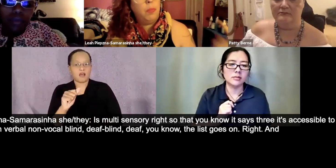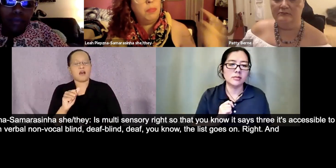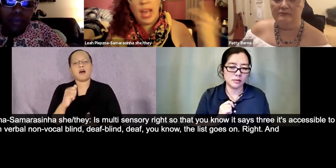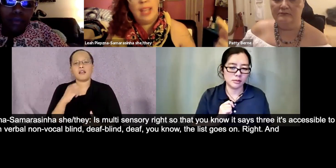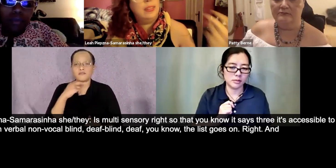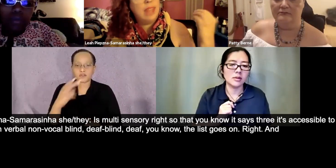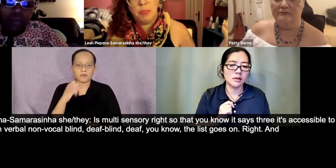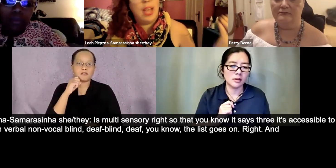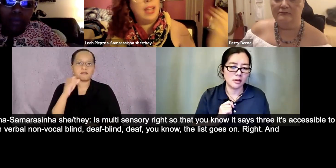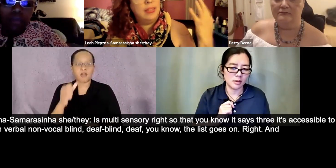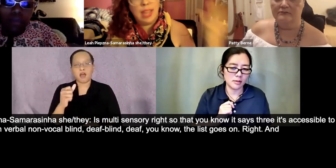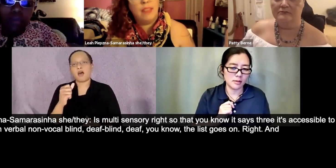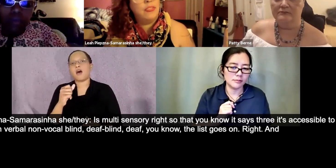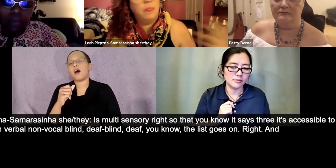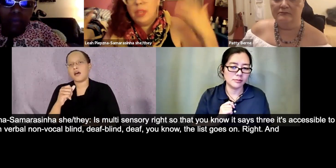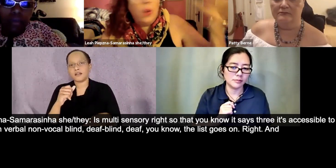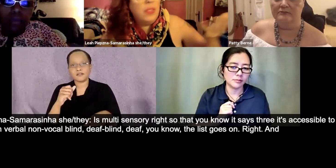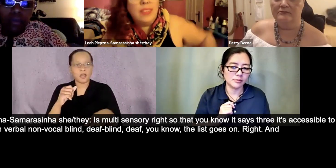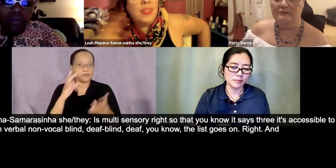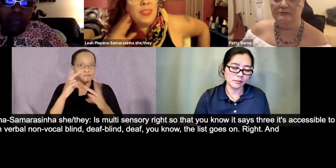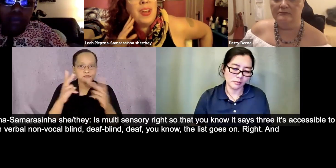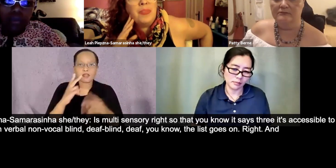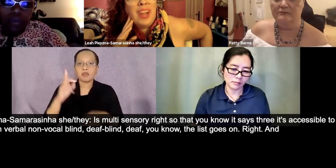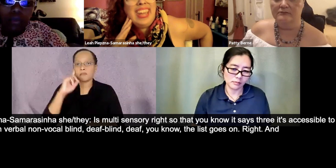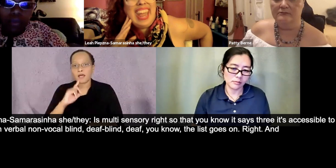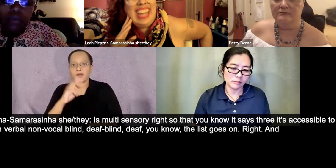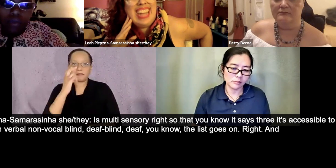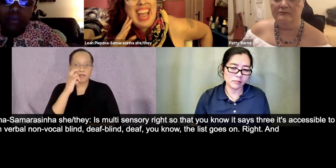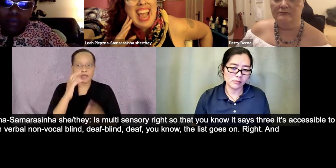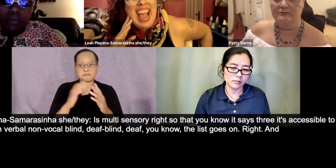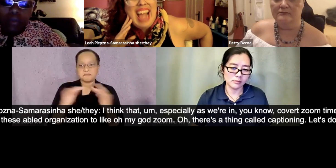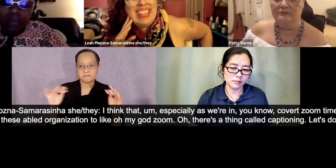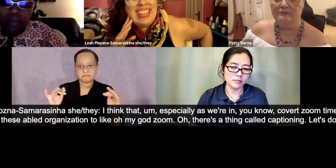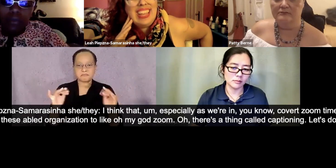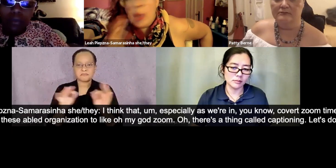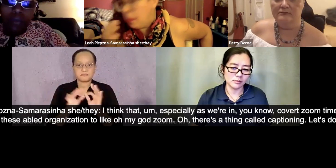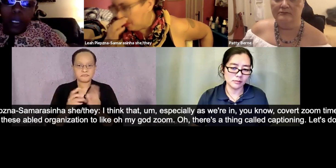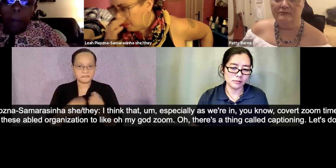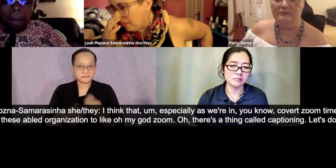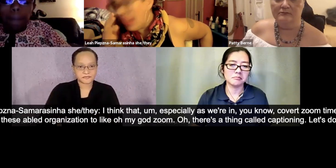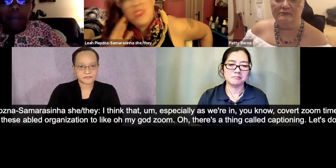non-vocal, blind, deaf, you know, the list goes on, right? And I think